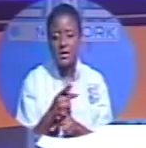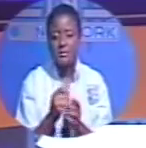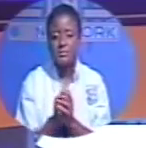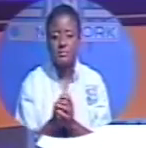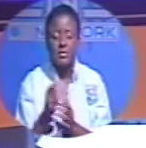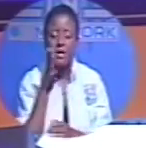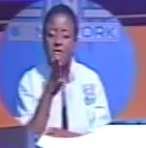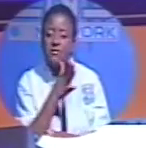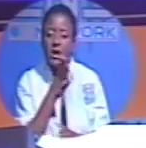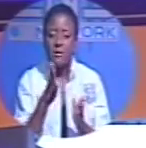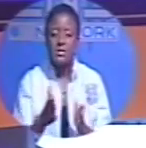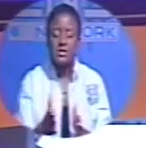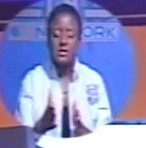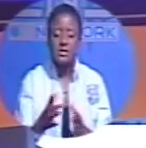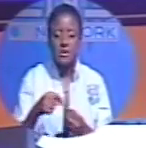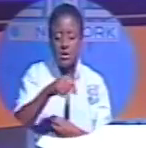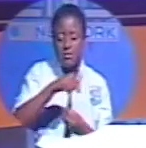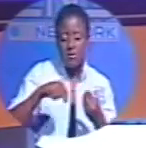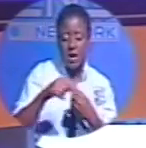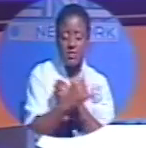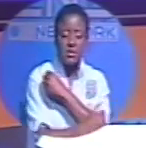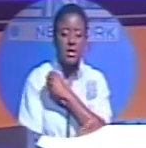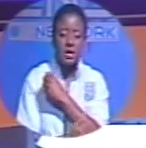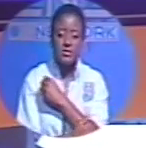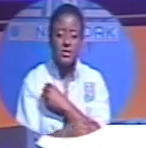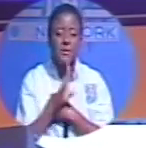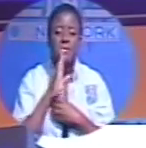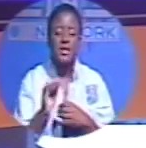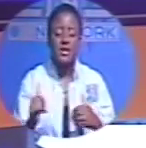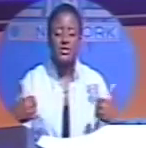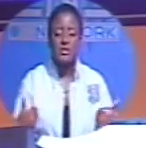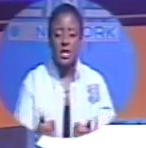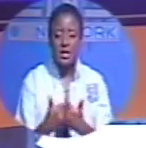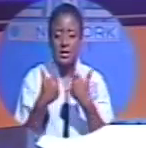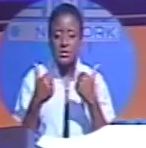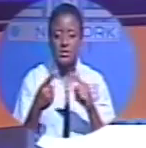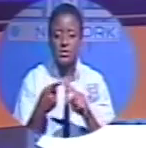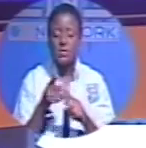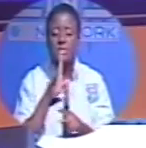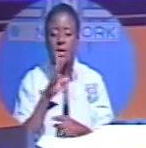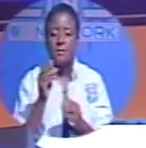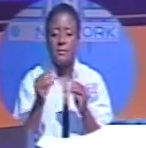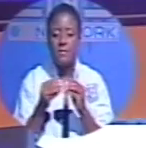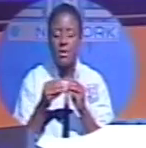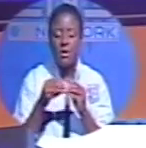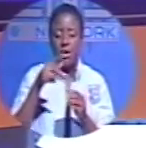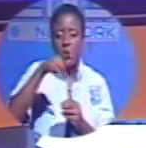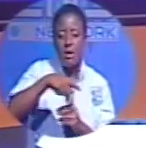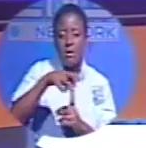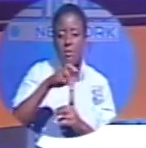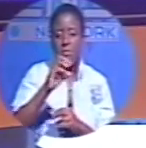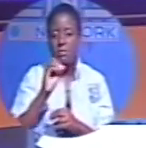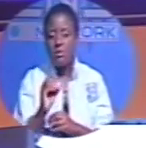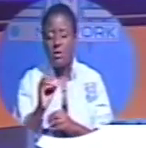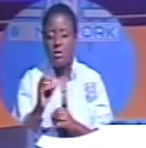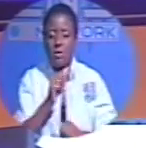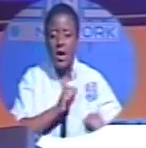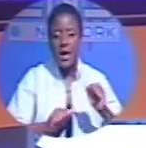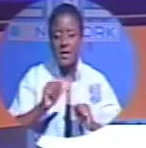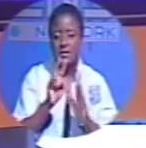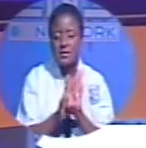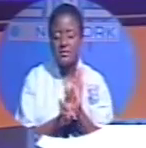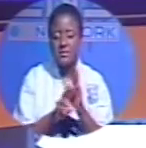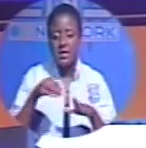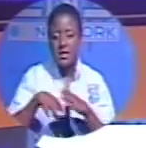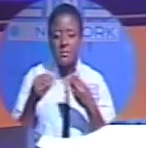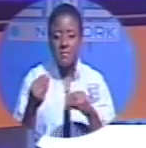Farmers around the country are once again being challenged to be more proactive in marketing their produce. Agriculture officials say if farmers